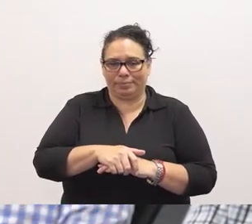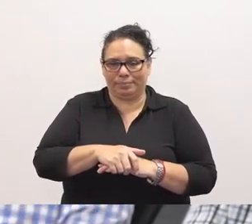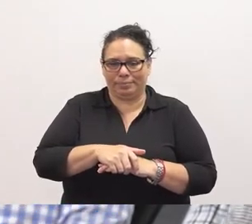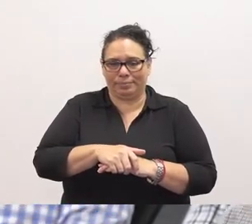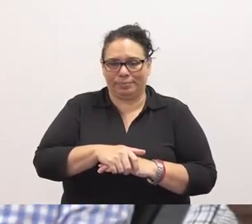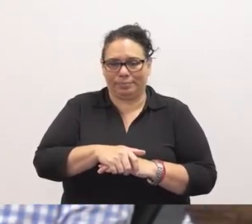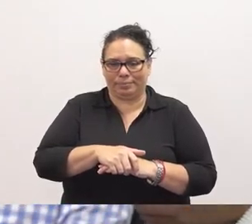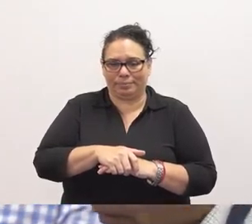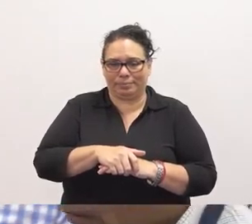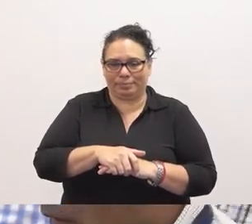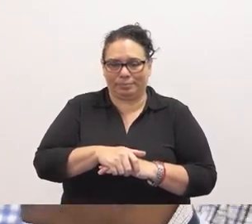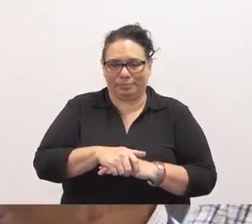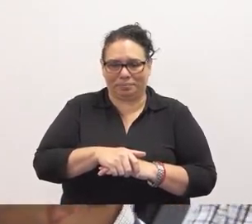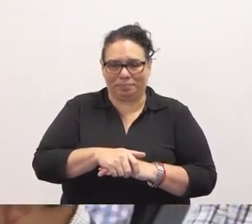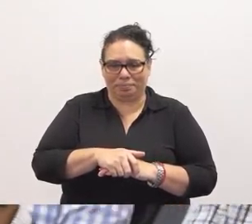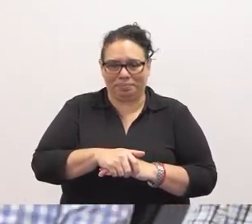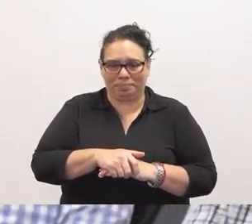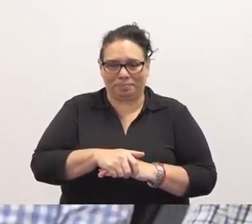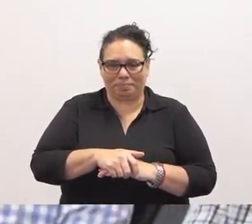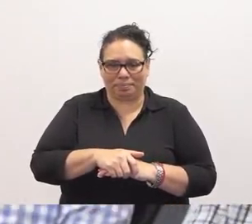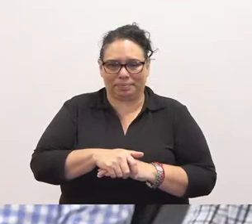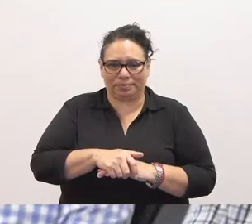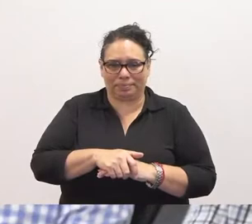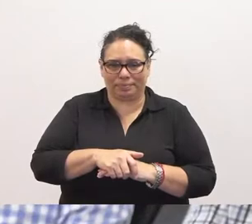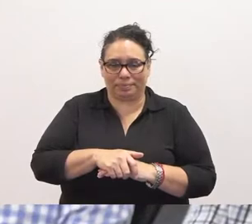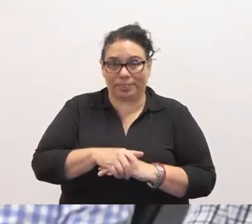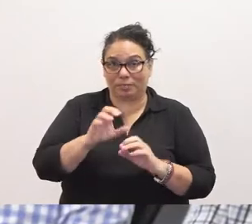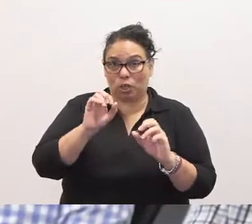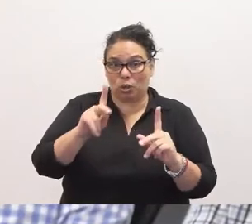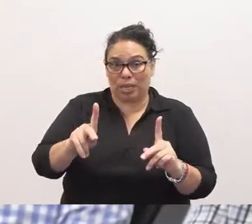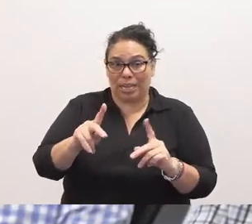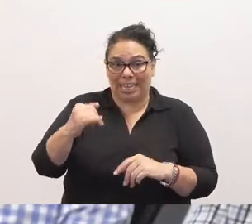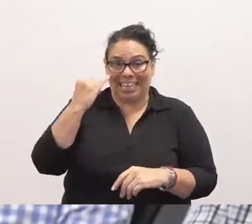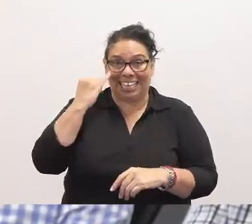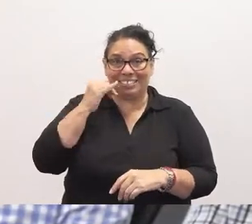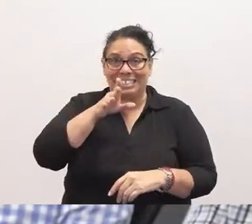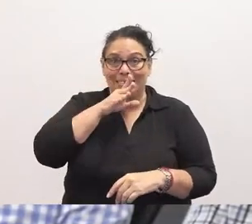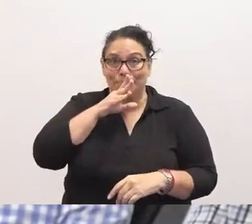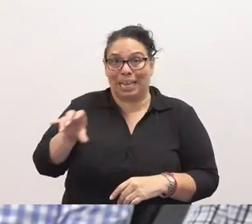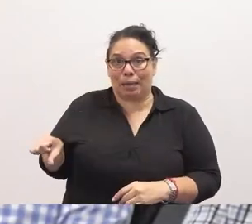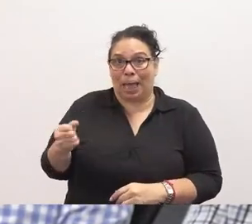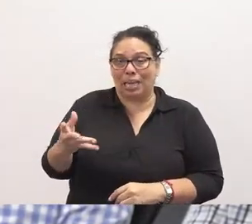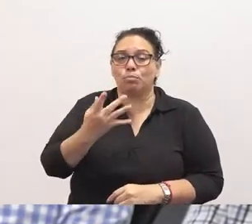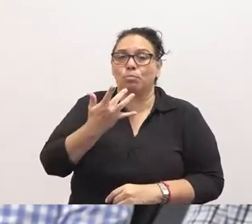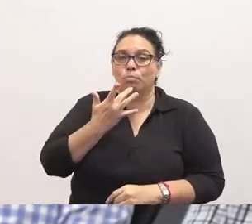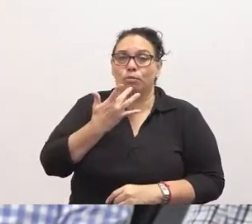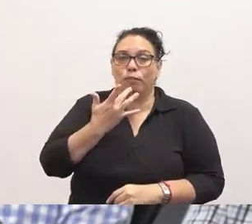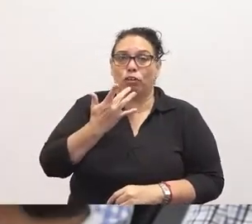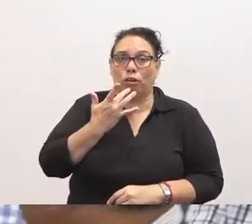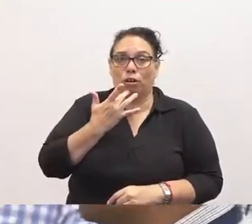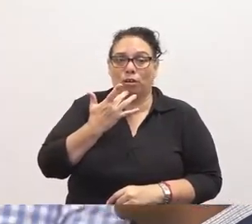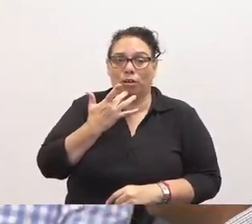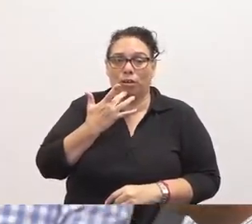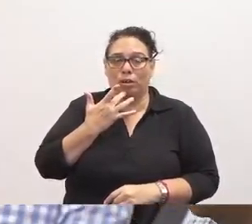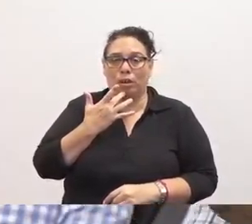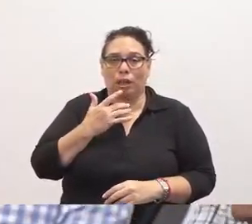na khom phe na nang hai is it okay if he speaks in khmai he rather speak in khmai